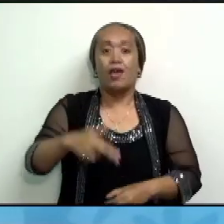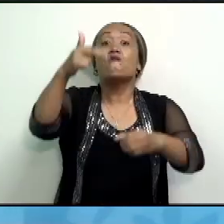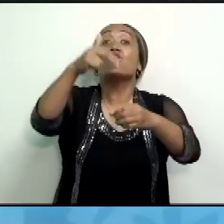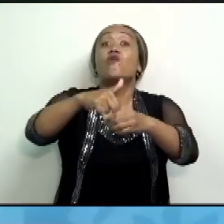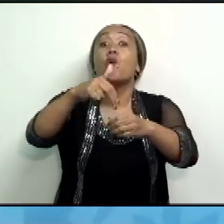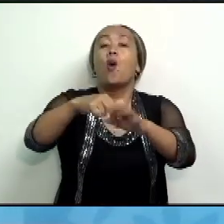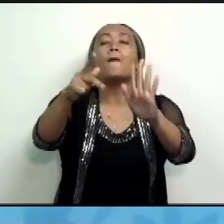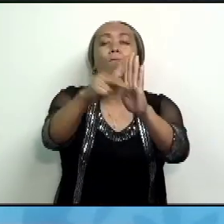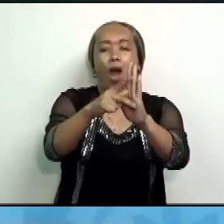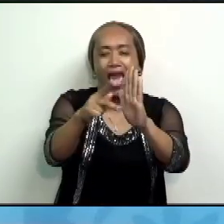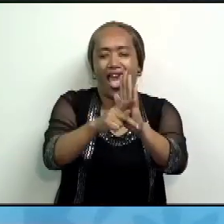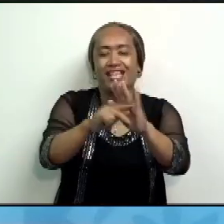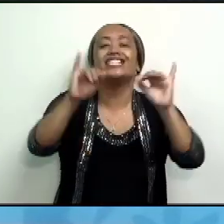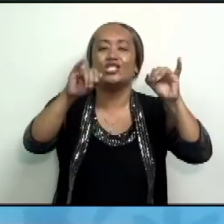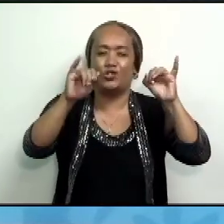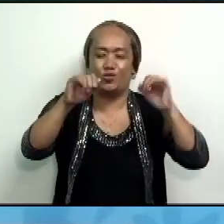price issue.